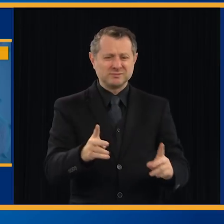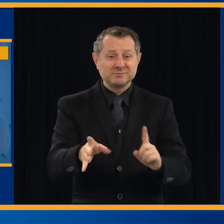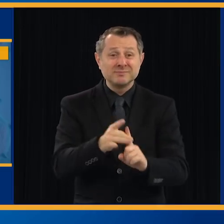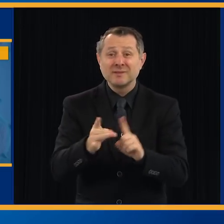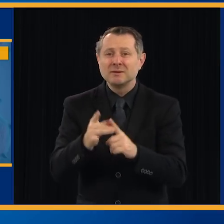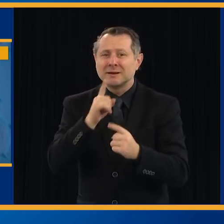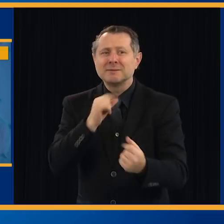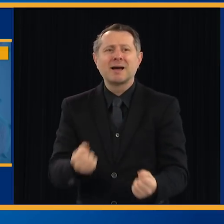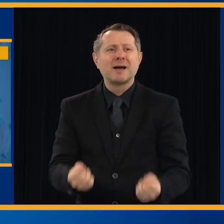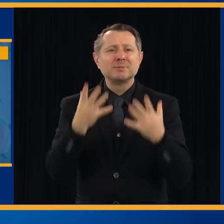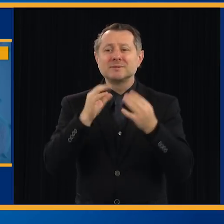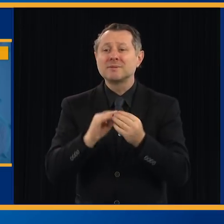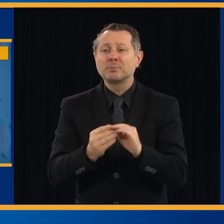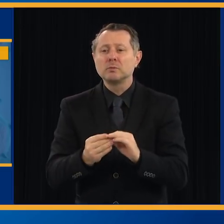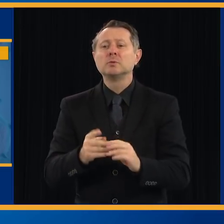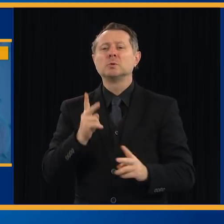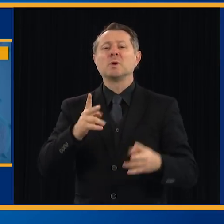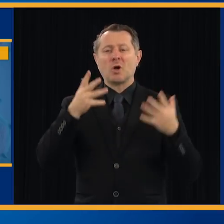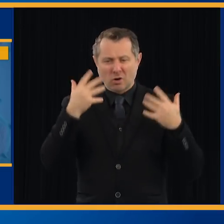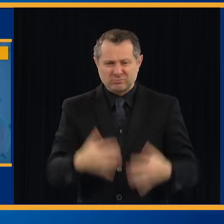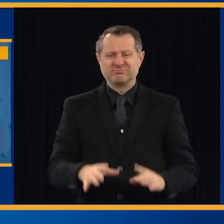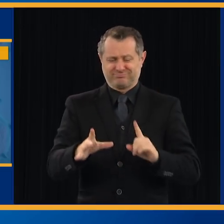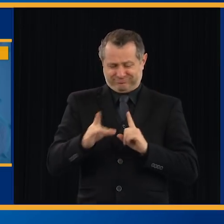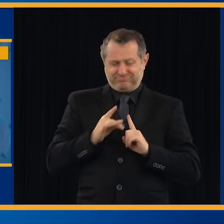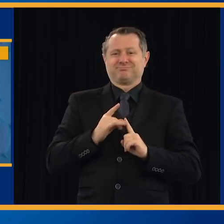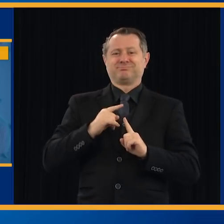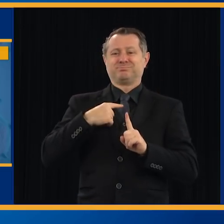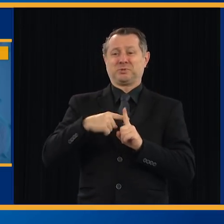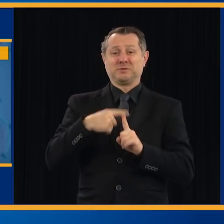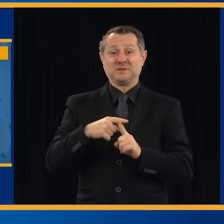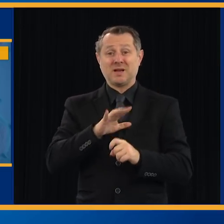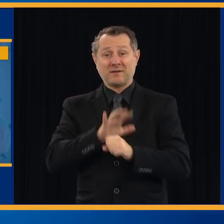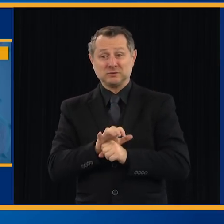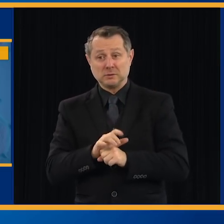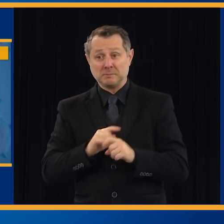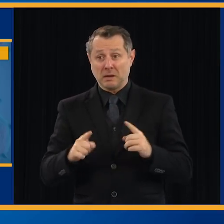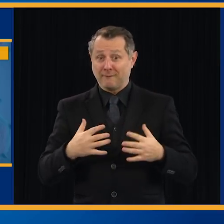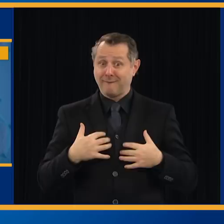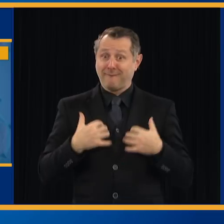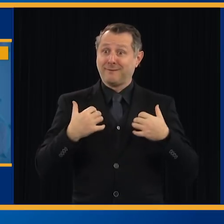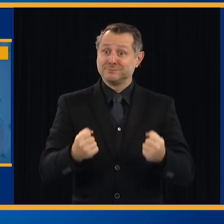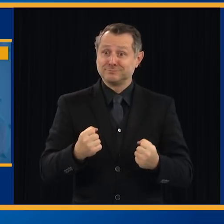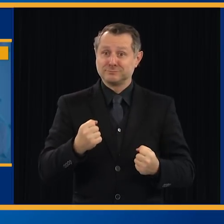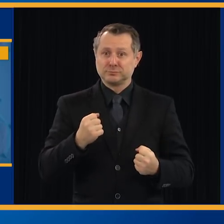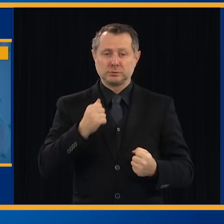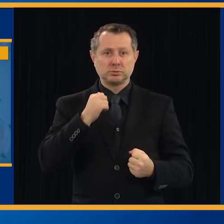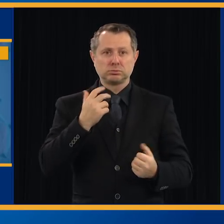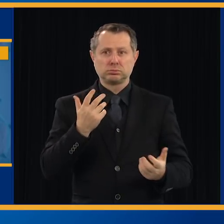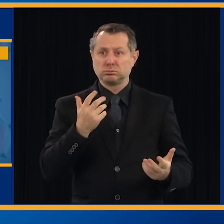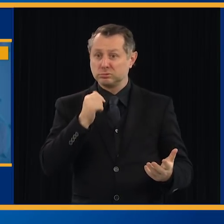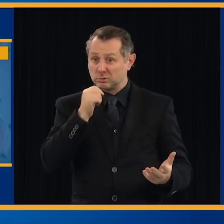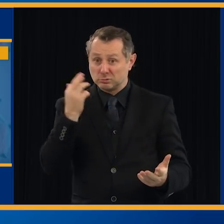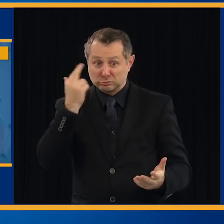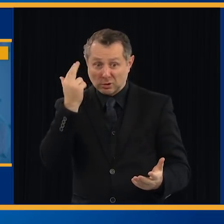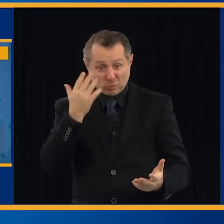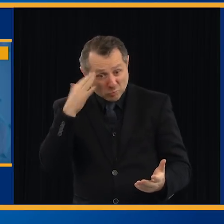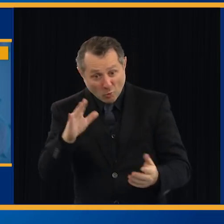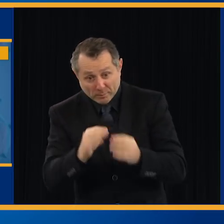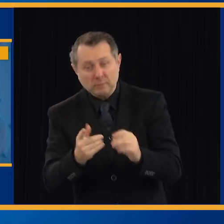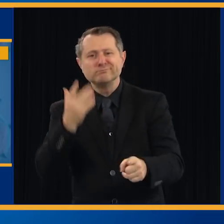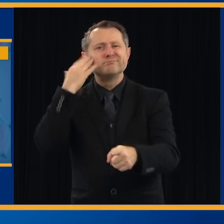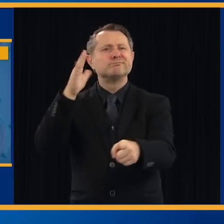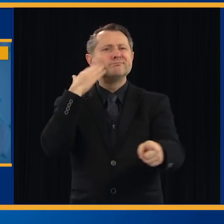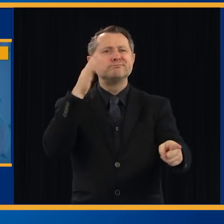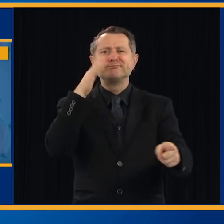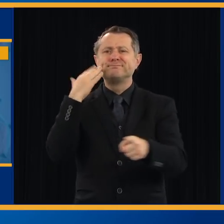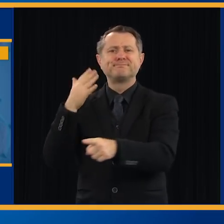people had coronavirus but self-resolved? We don't really know because we haven't been able to